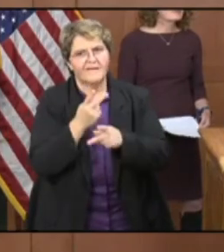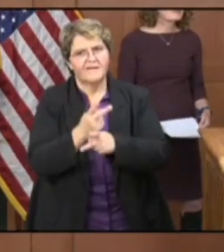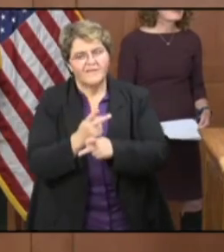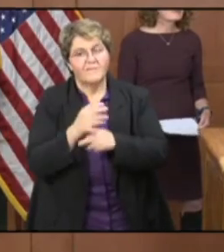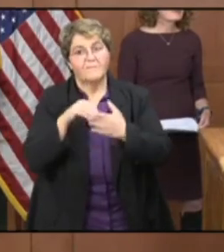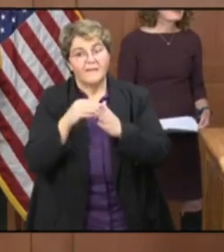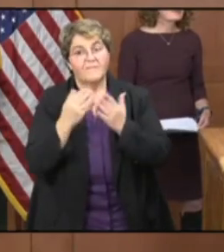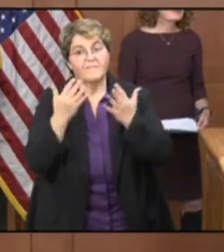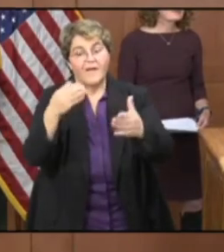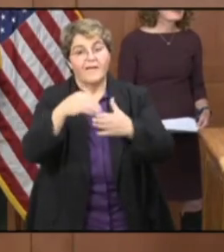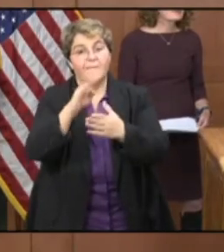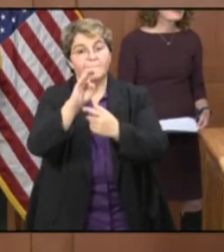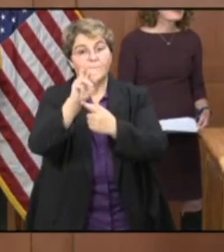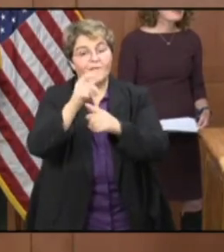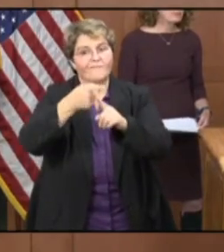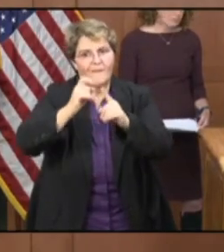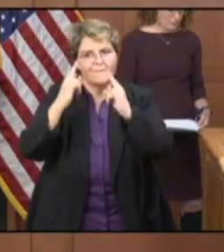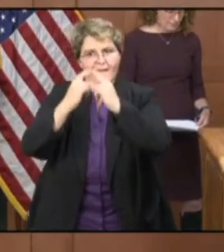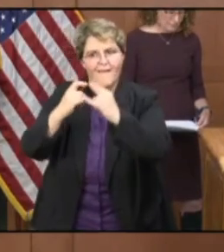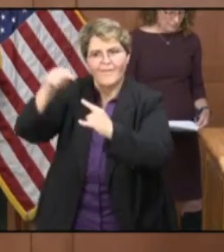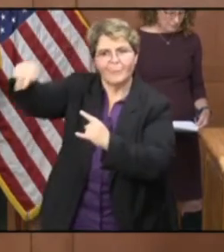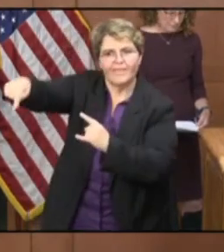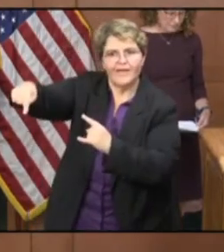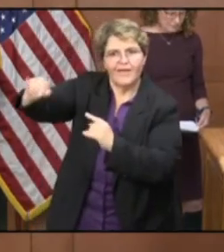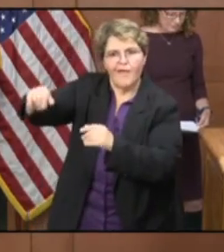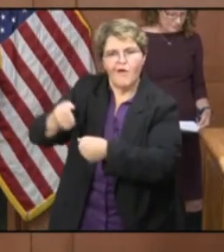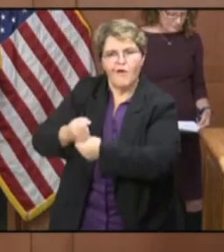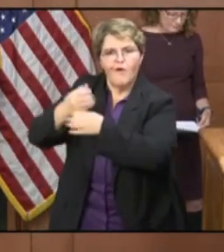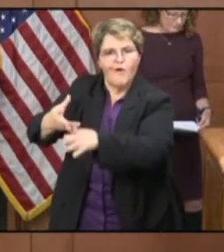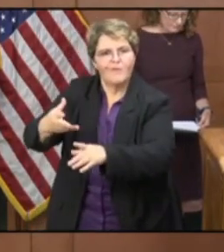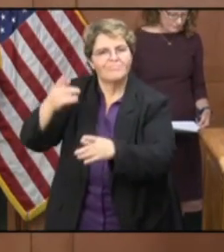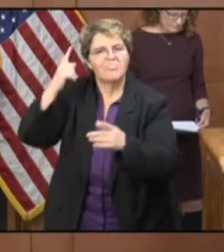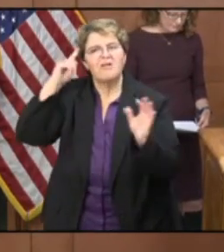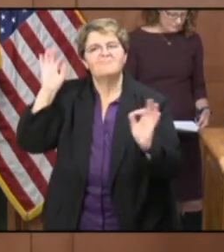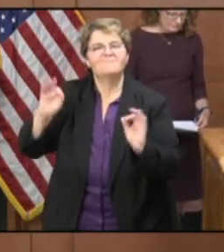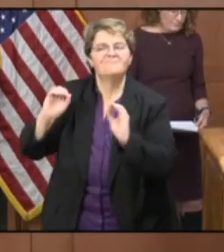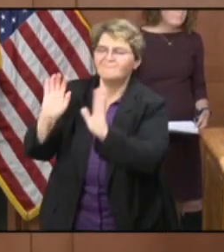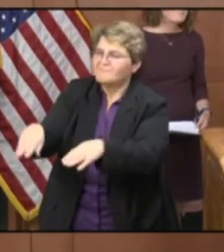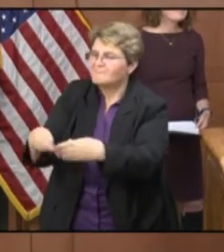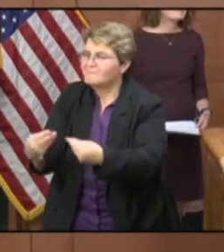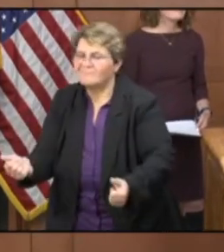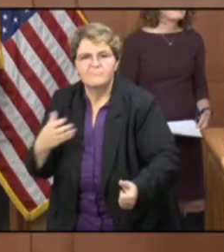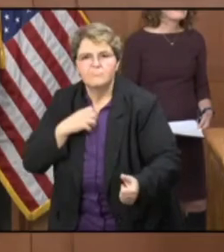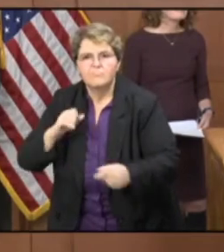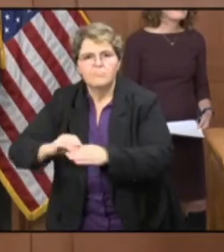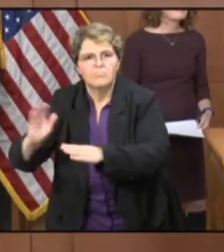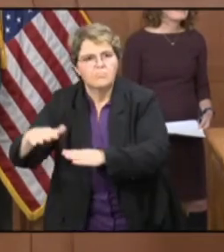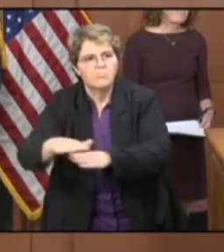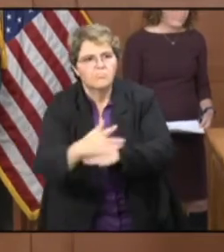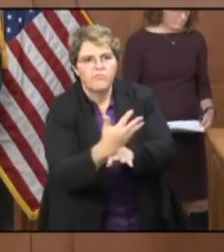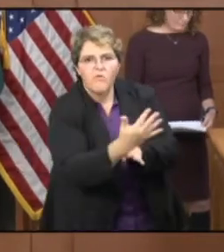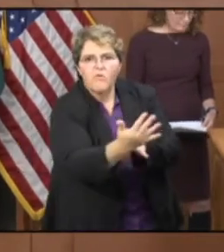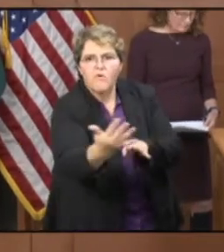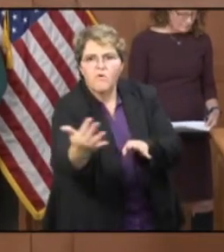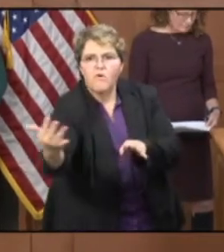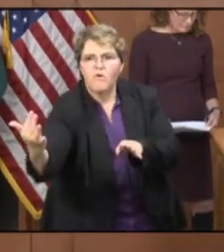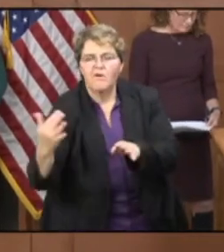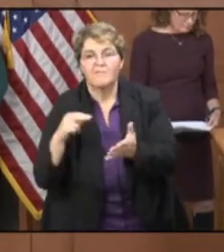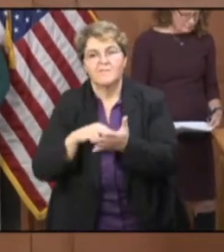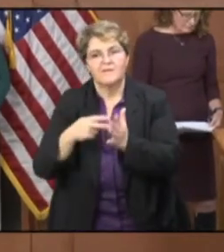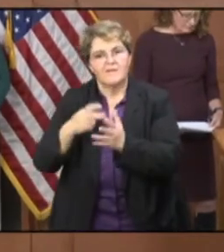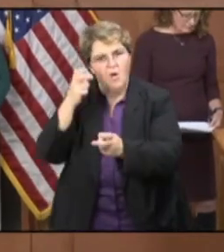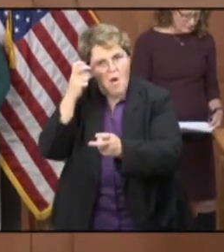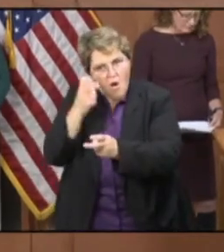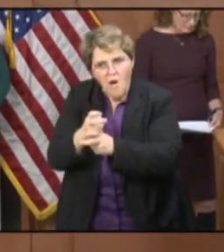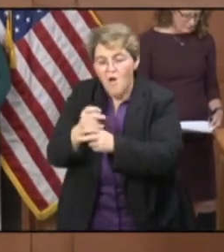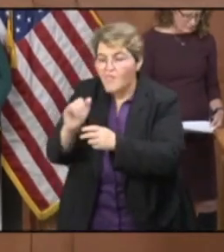that everybody thought they had under control. It wasn't under control. And those embers are tough to get out, and if they always are there,